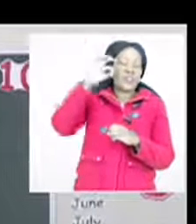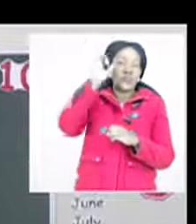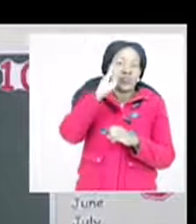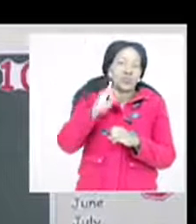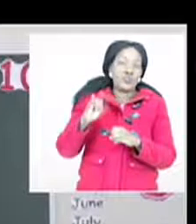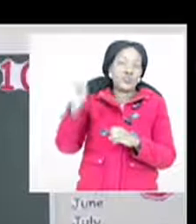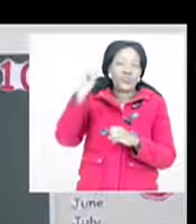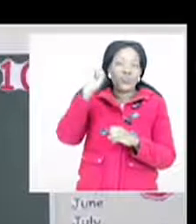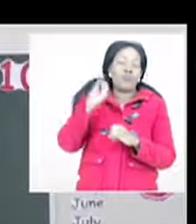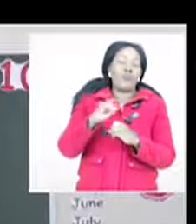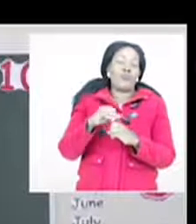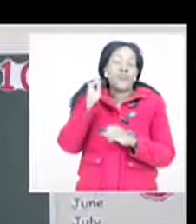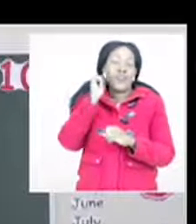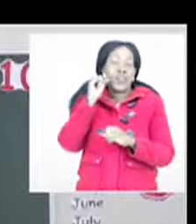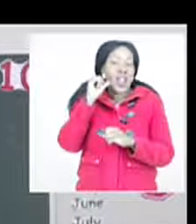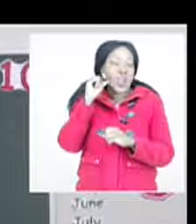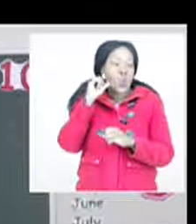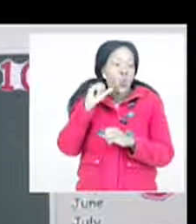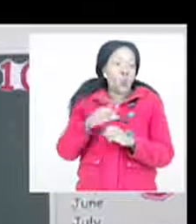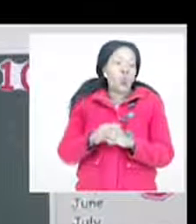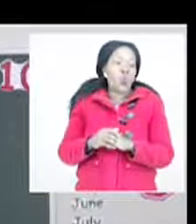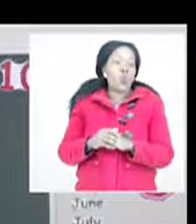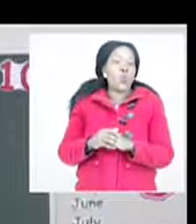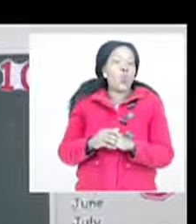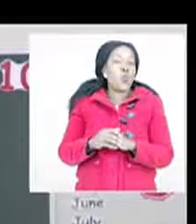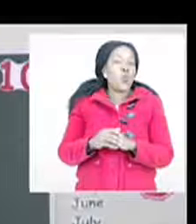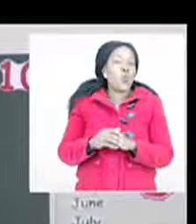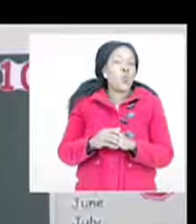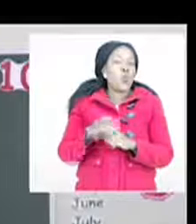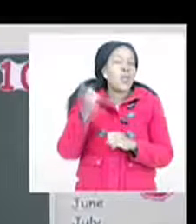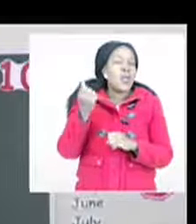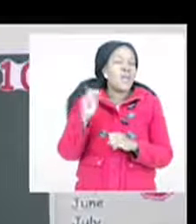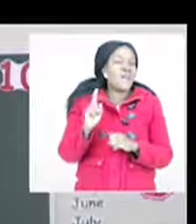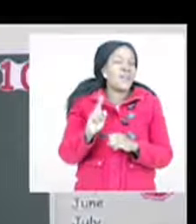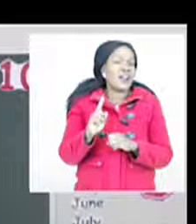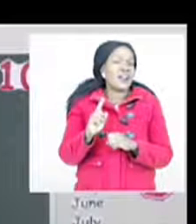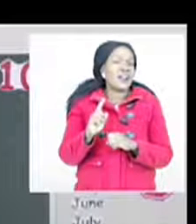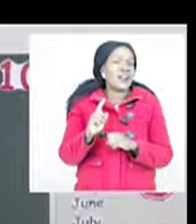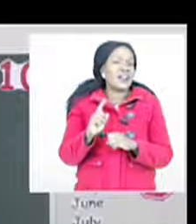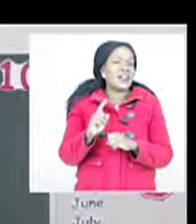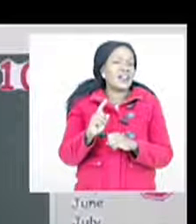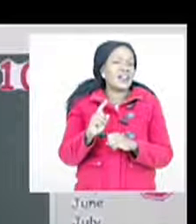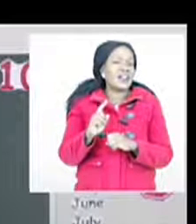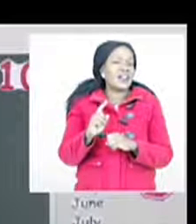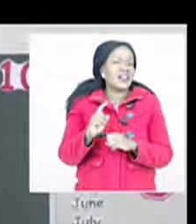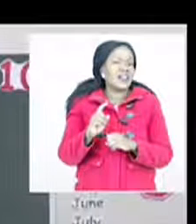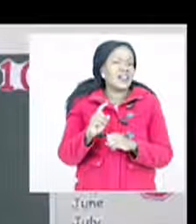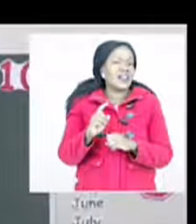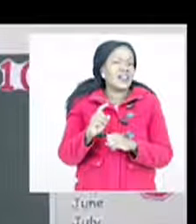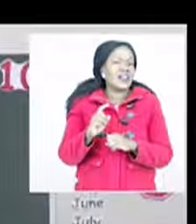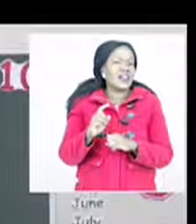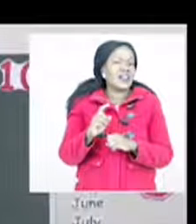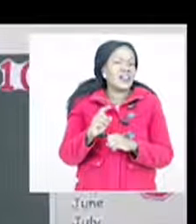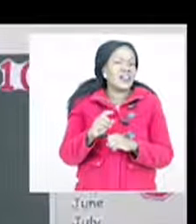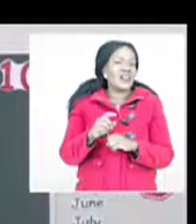A yellow sun. Oh, and what do I have here? I have